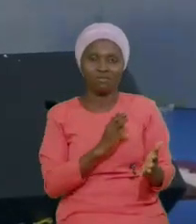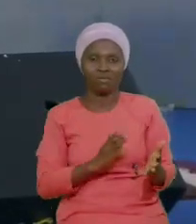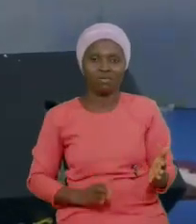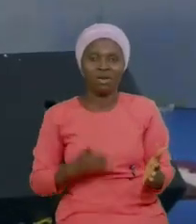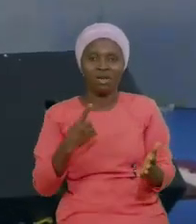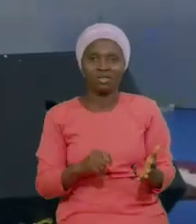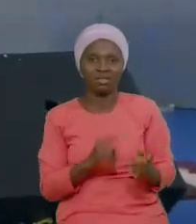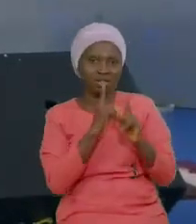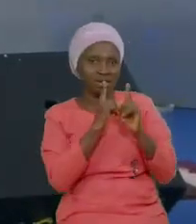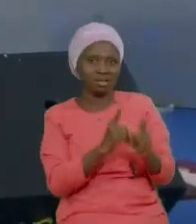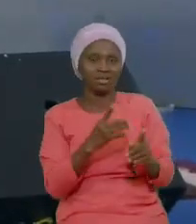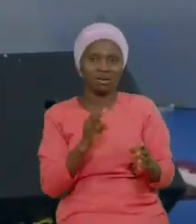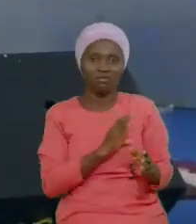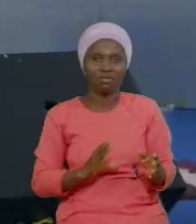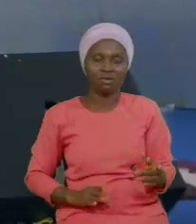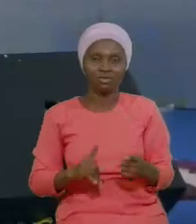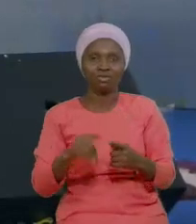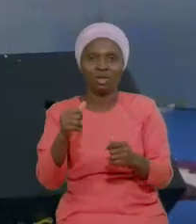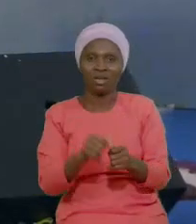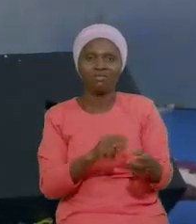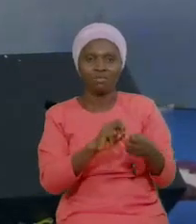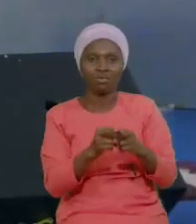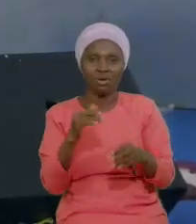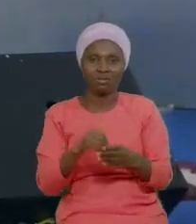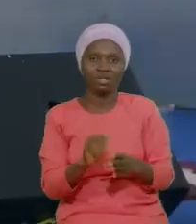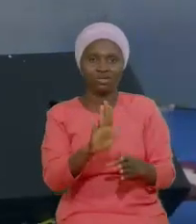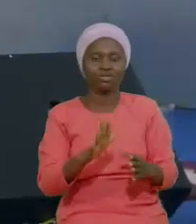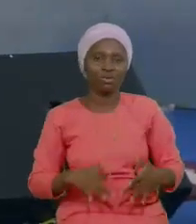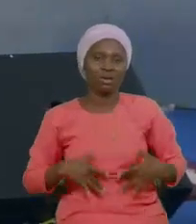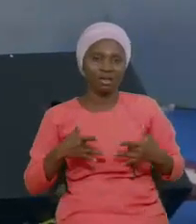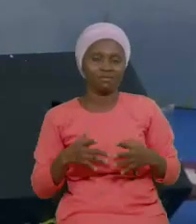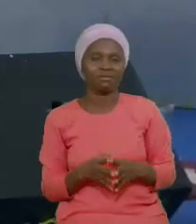answer of Christ to every problem in your life.